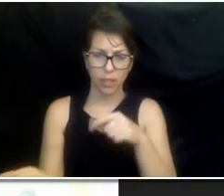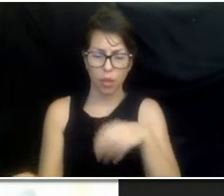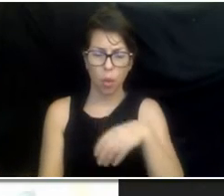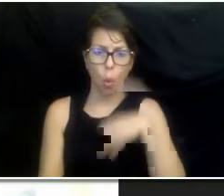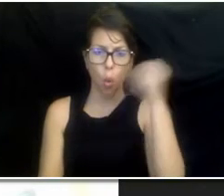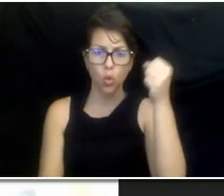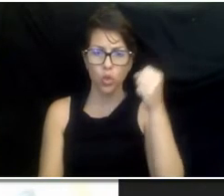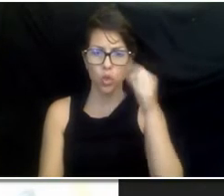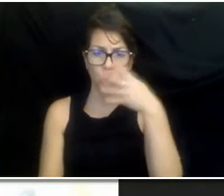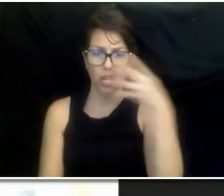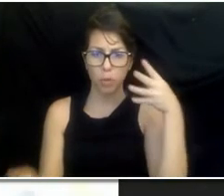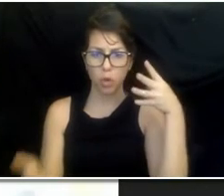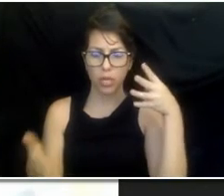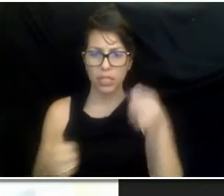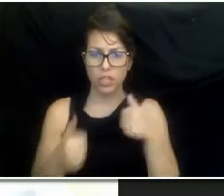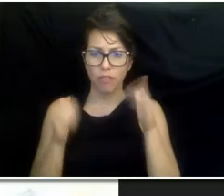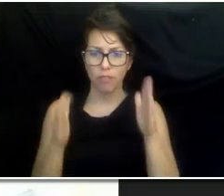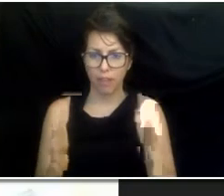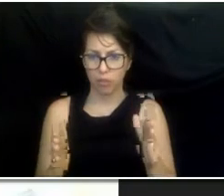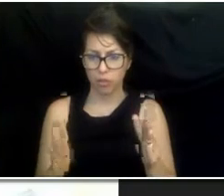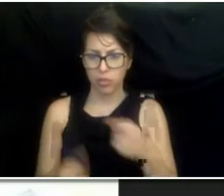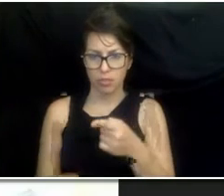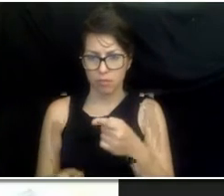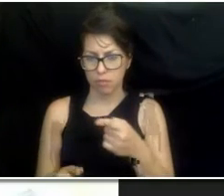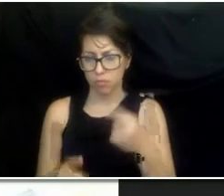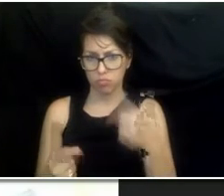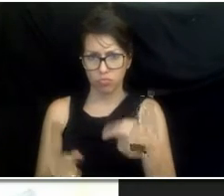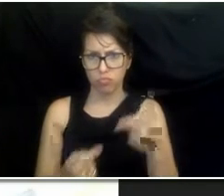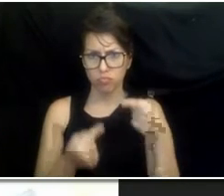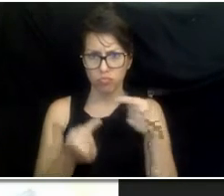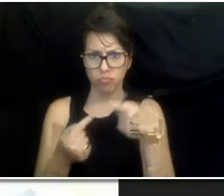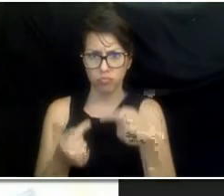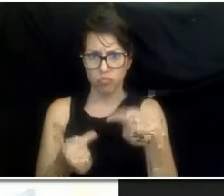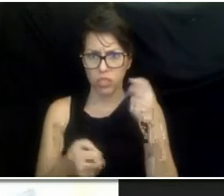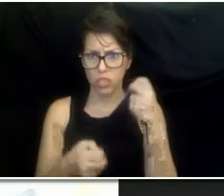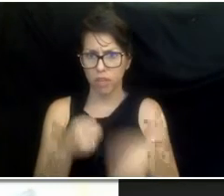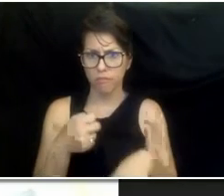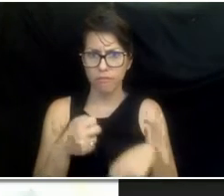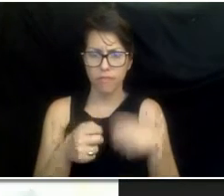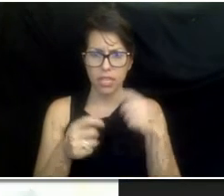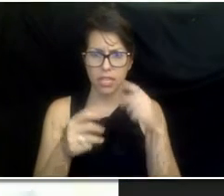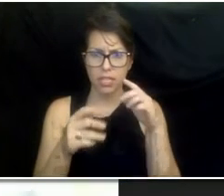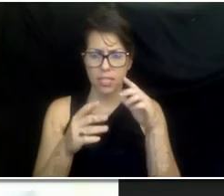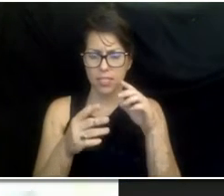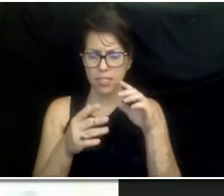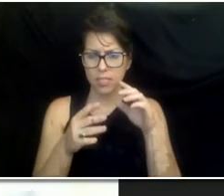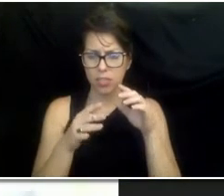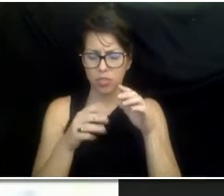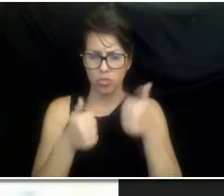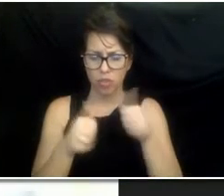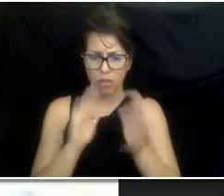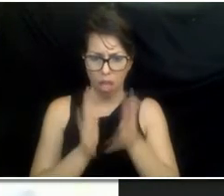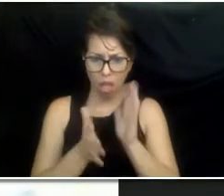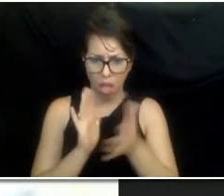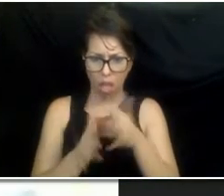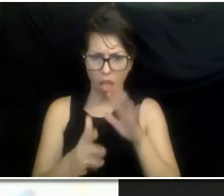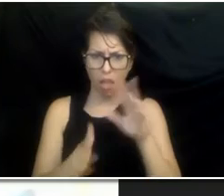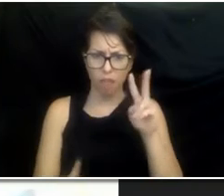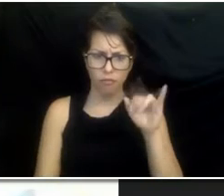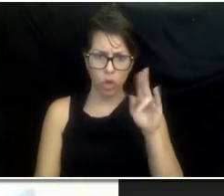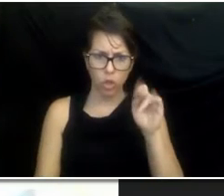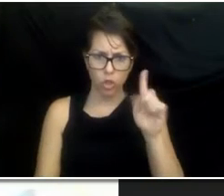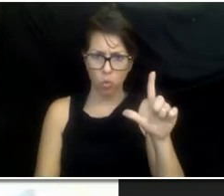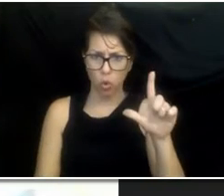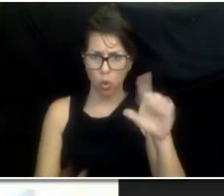be open physically and still take intake um um in person intake um our staff